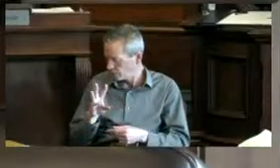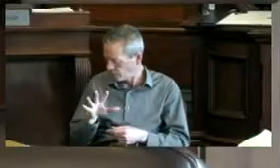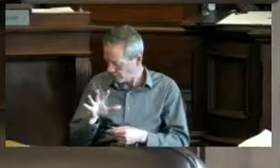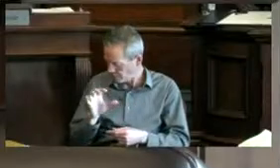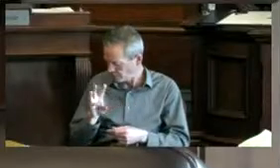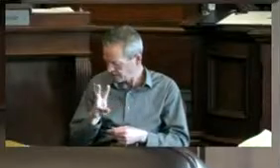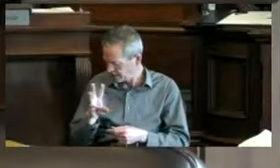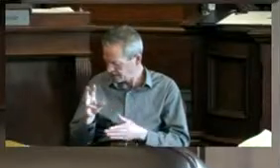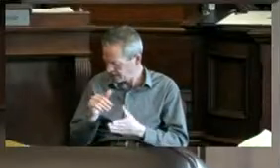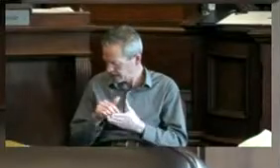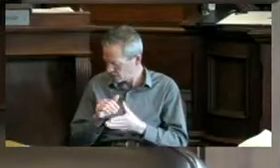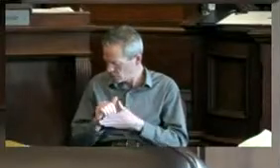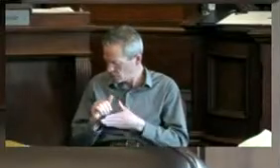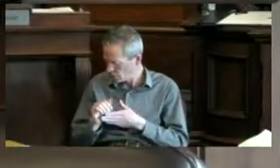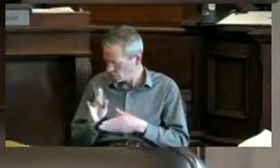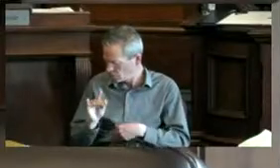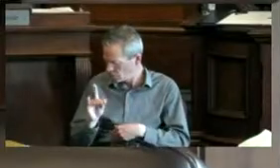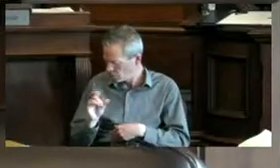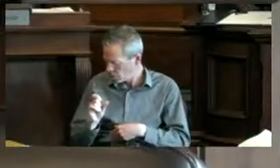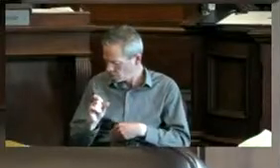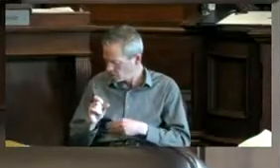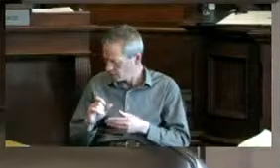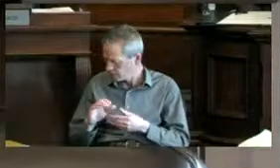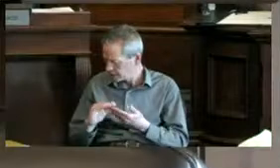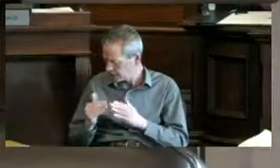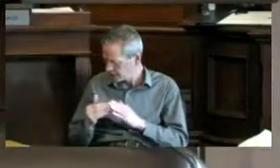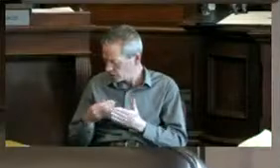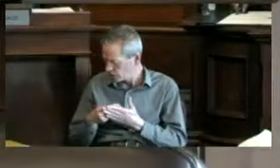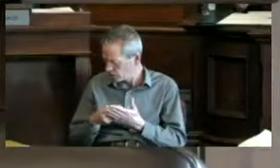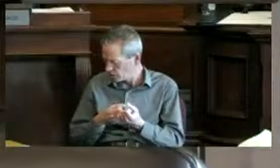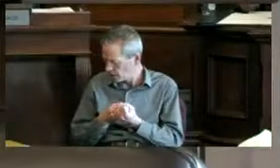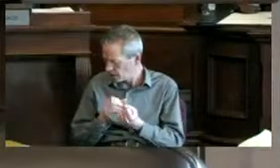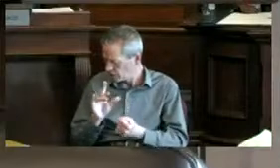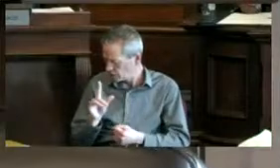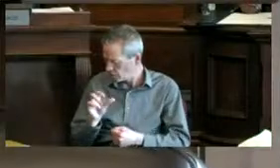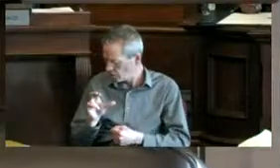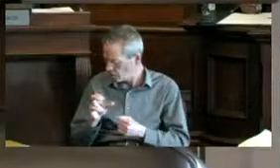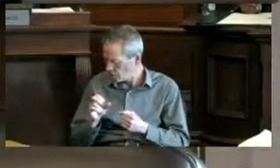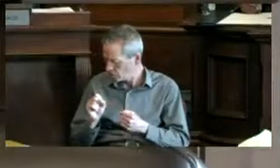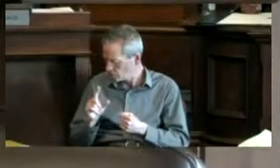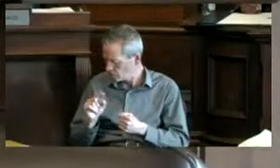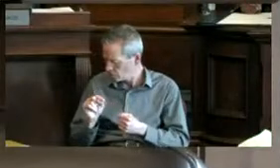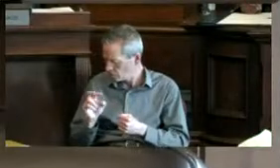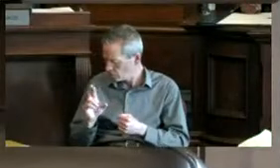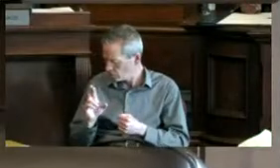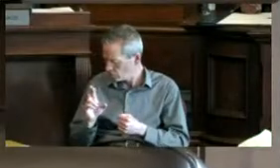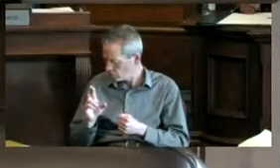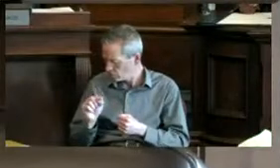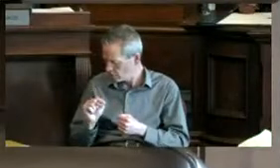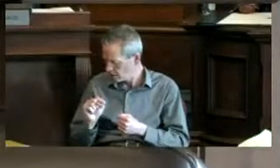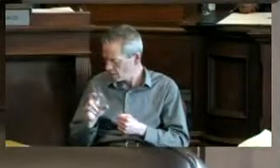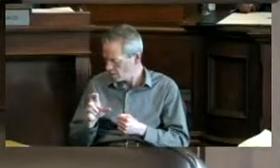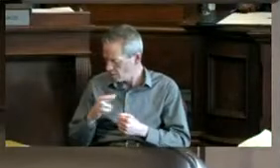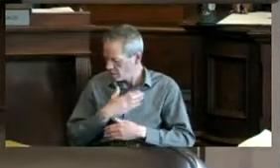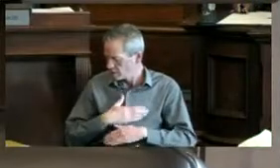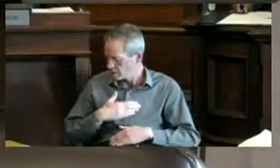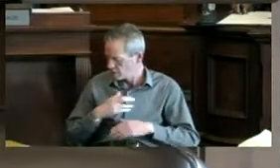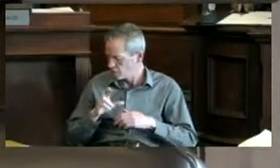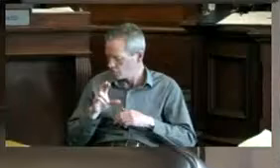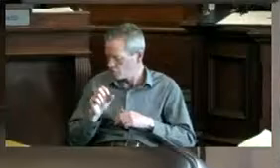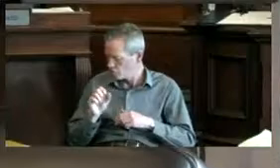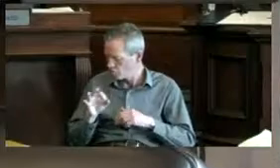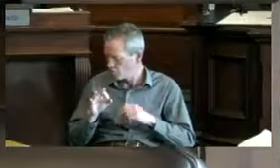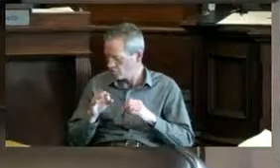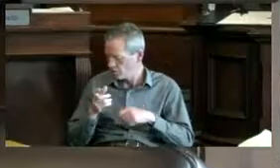issuance of 566,000 bonds of said city to finance the Carter Street R Center roof replacement. Any